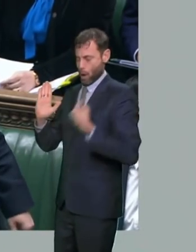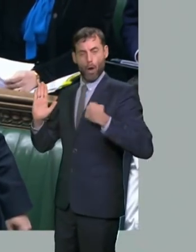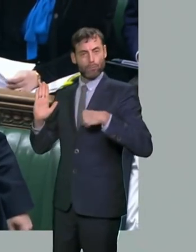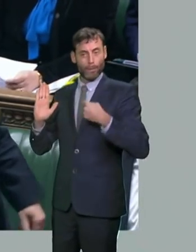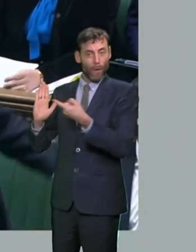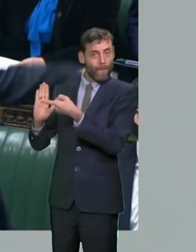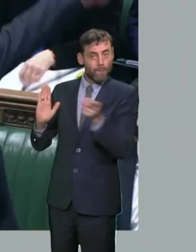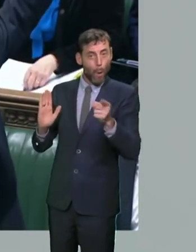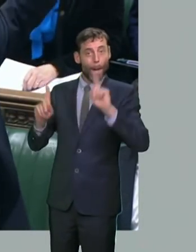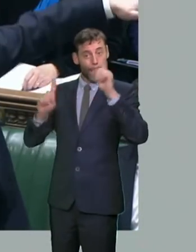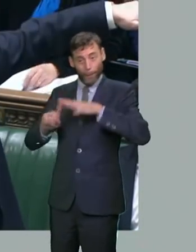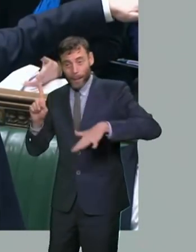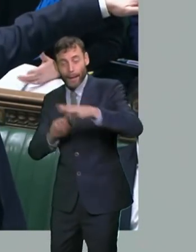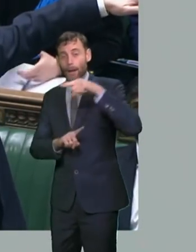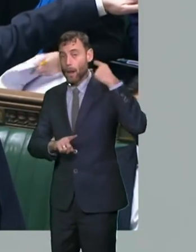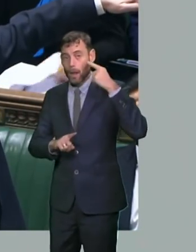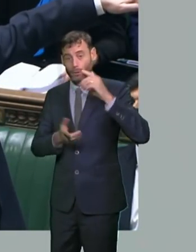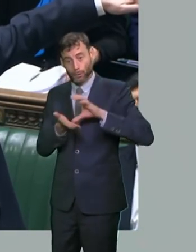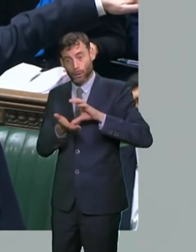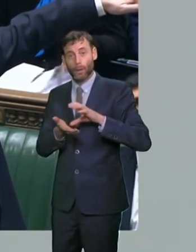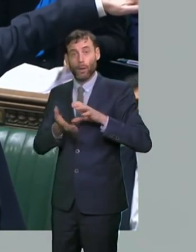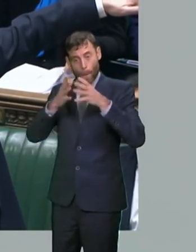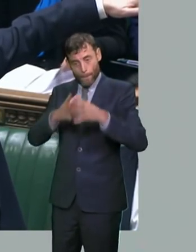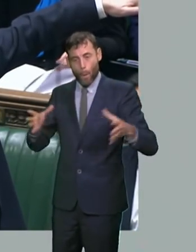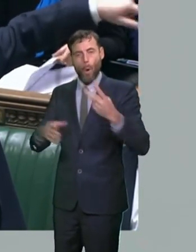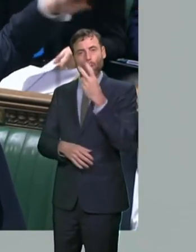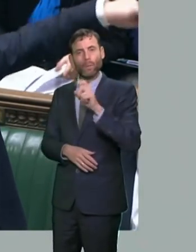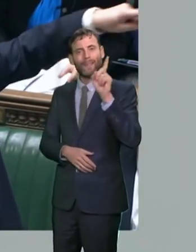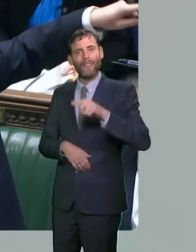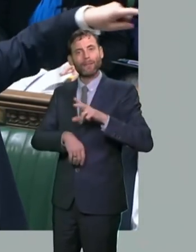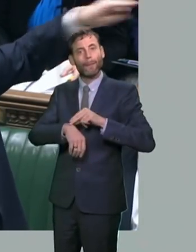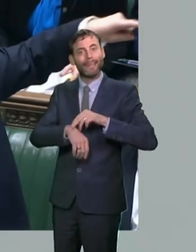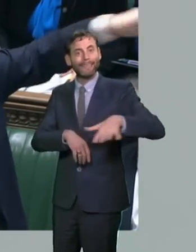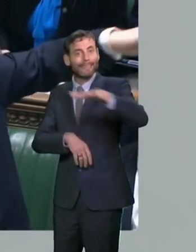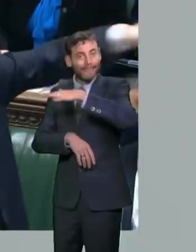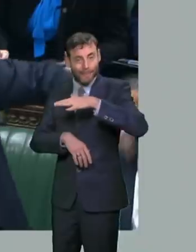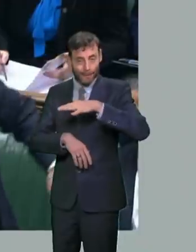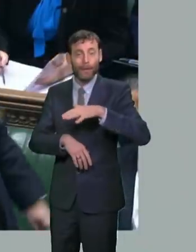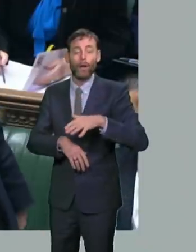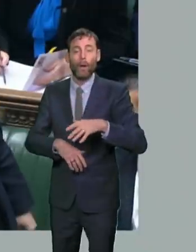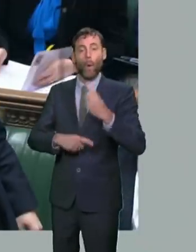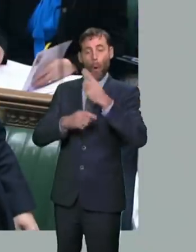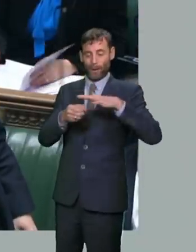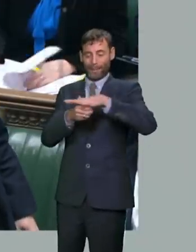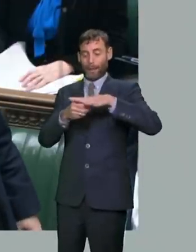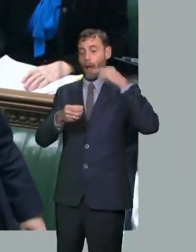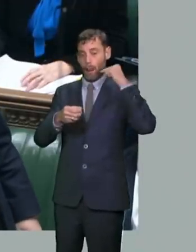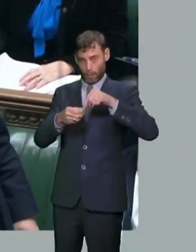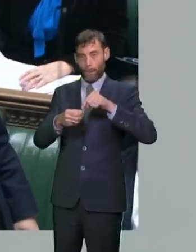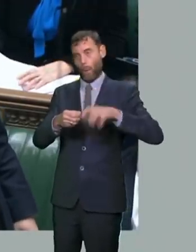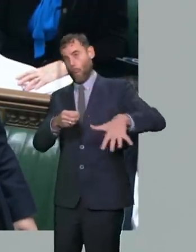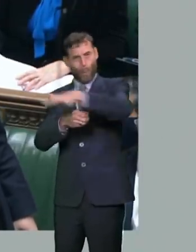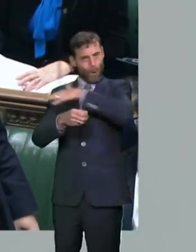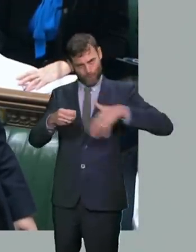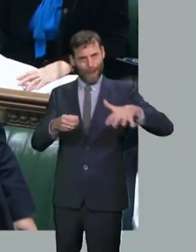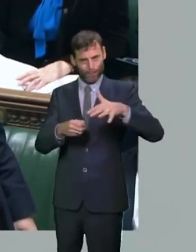people of London, putting 20,000 more police out on the street and making sure that they get to outer London boroughs as well, and